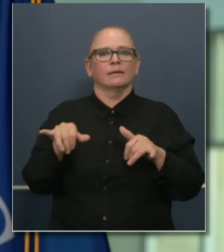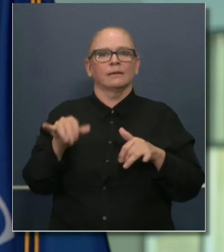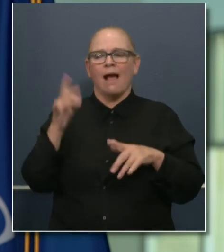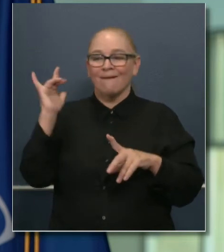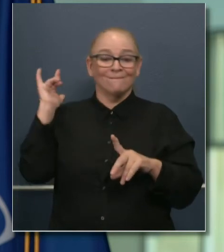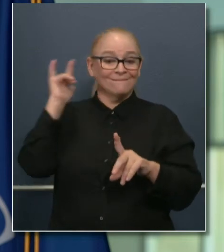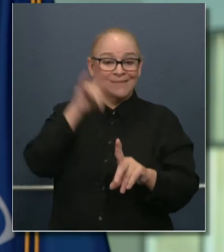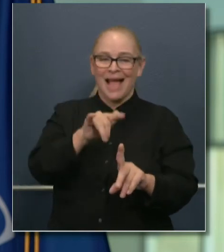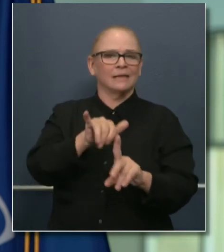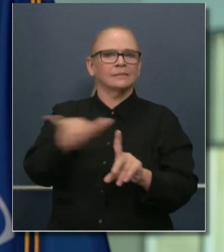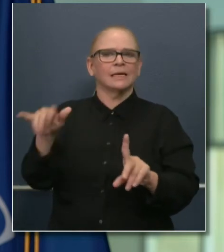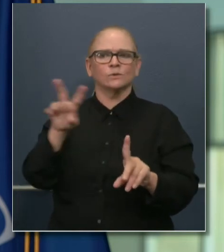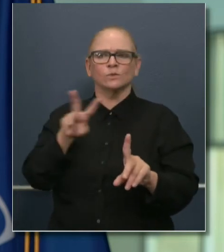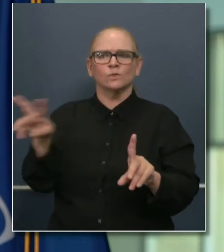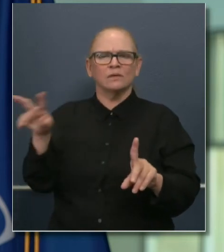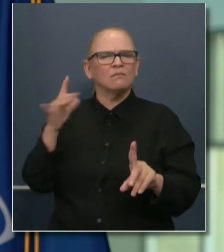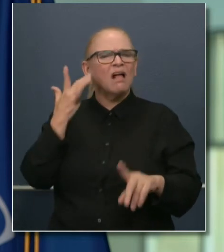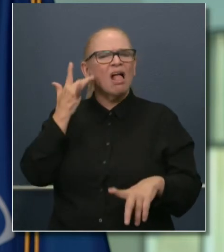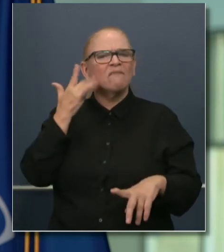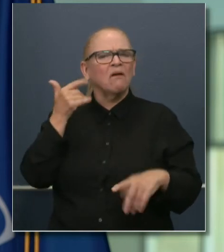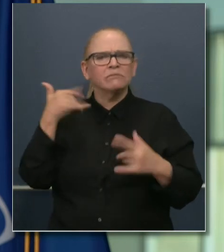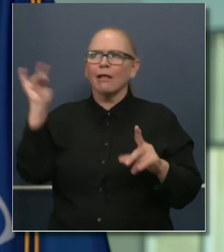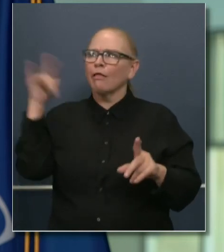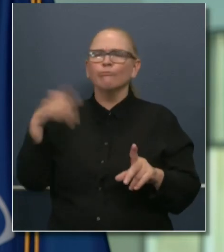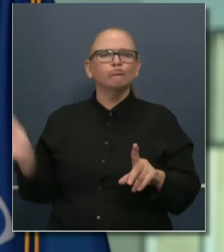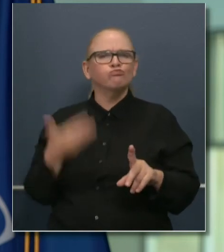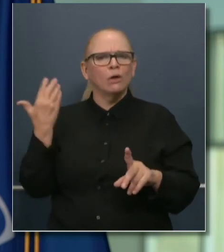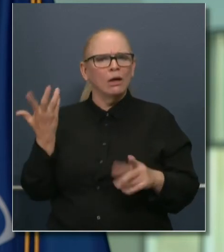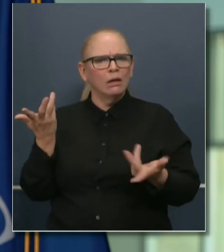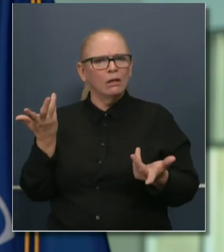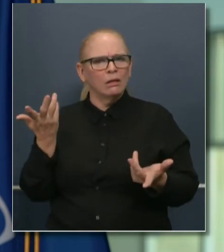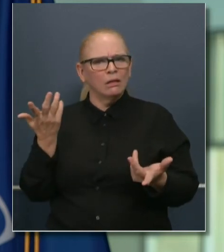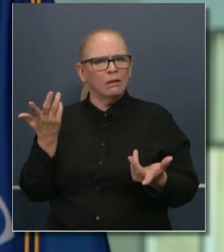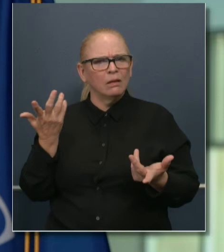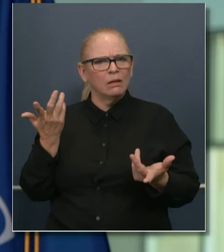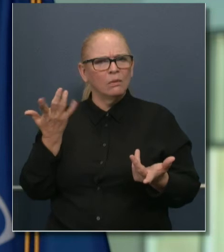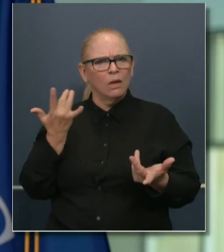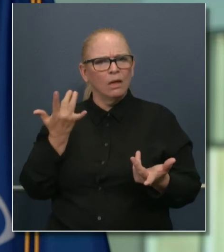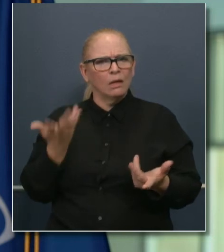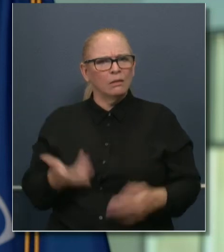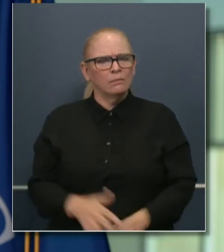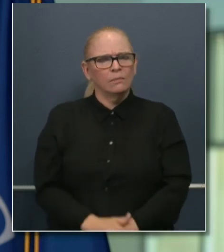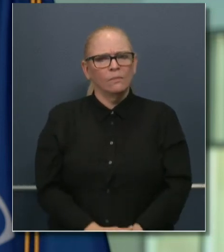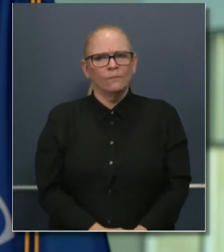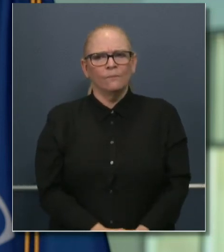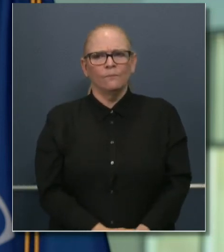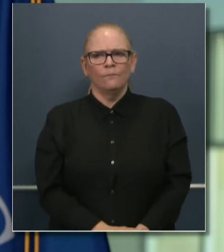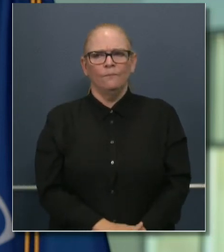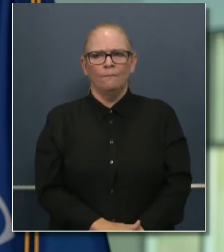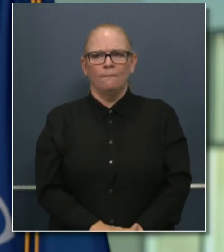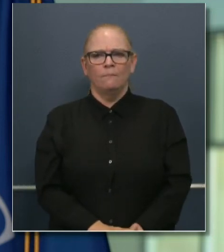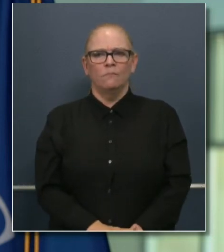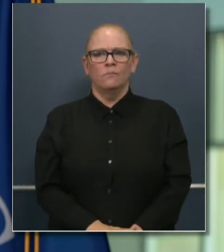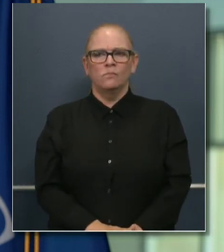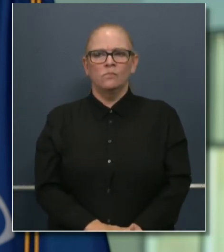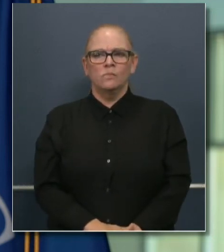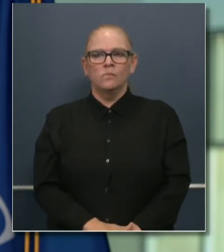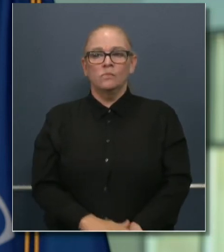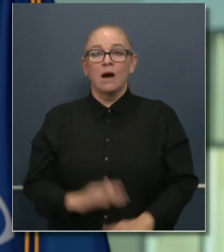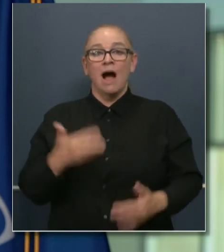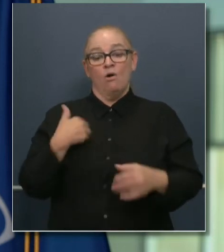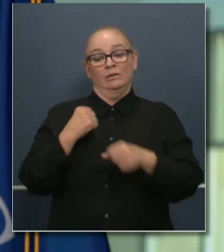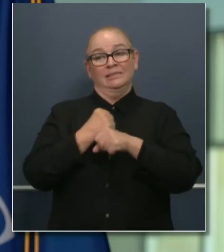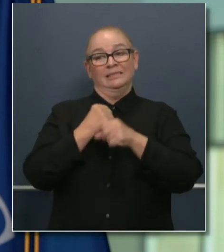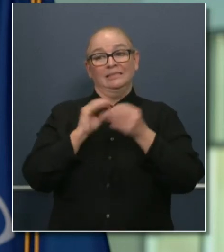not quarantining people that are coming in from hotspots? I think the numbers we presented today prove that we can get a handle on it. The